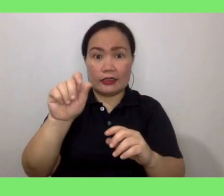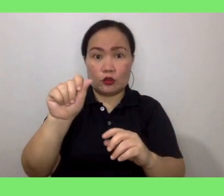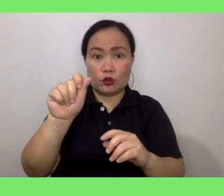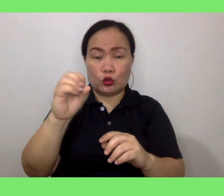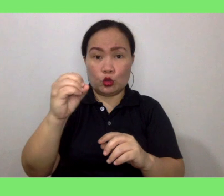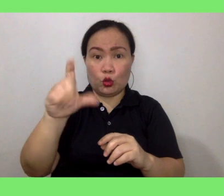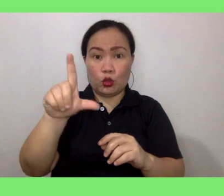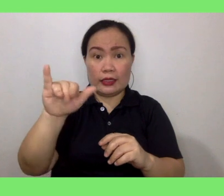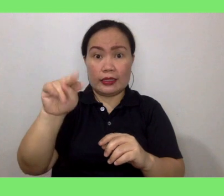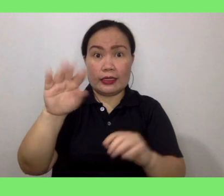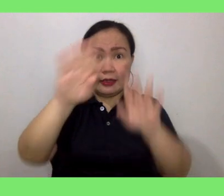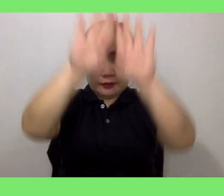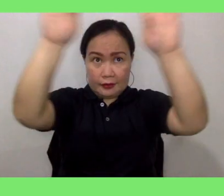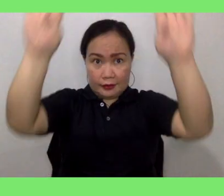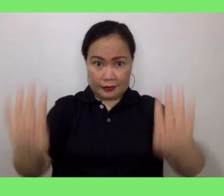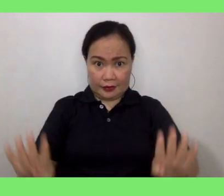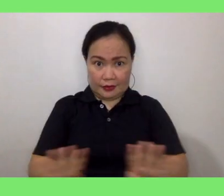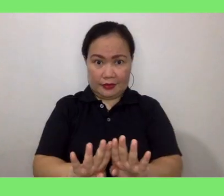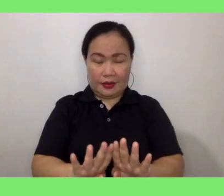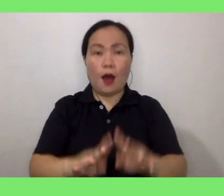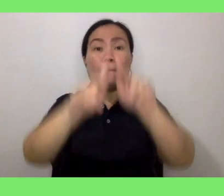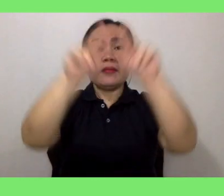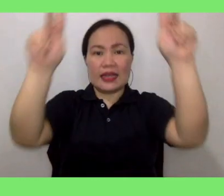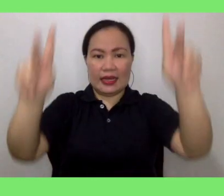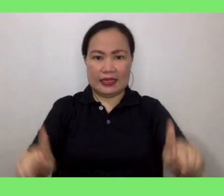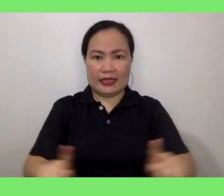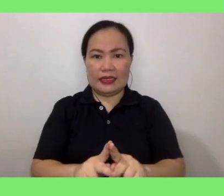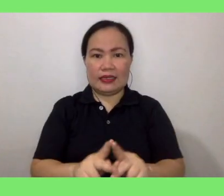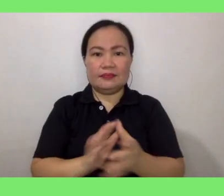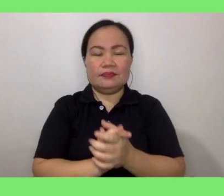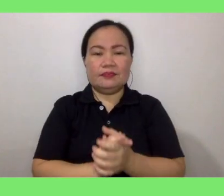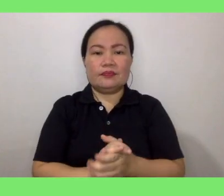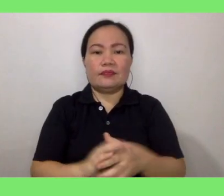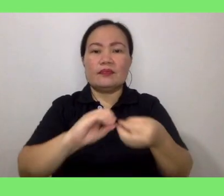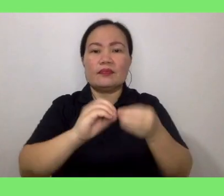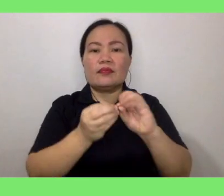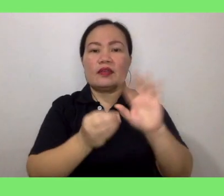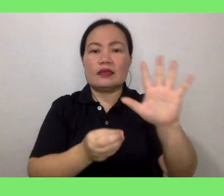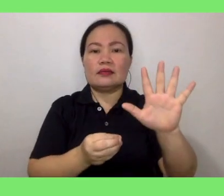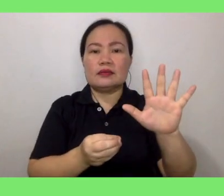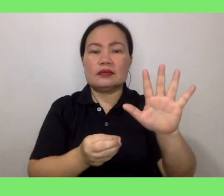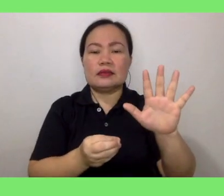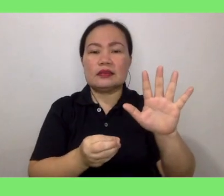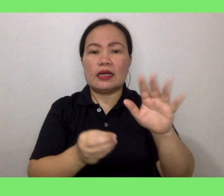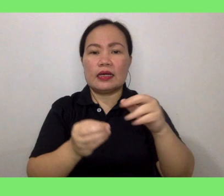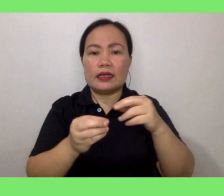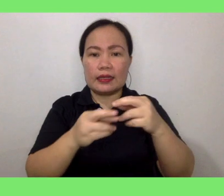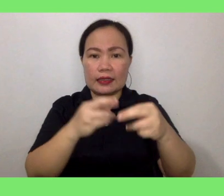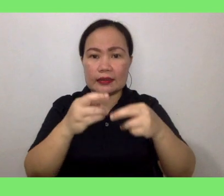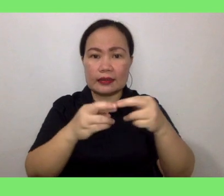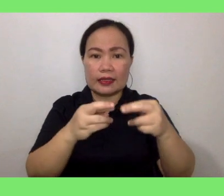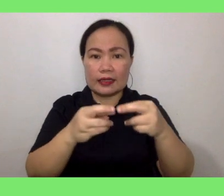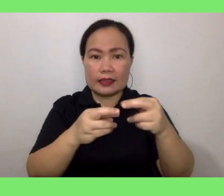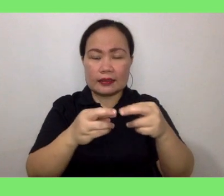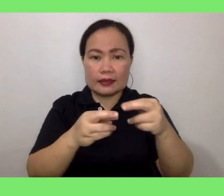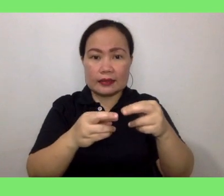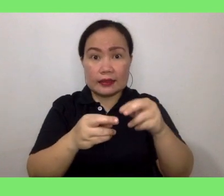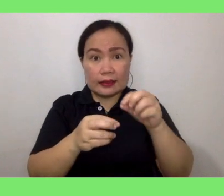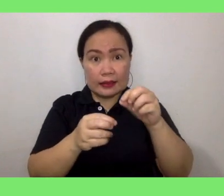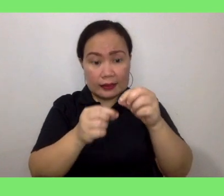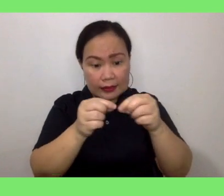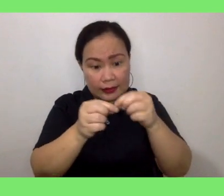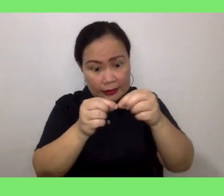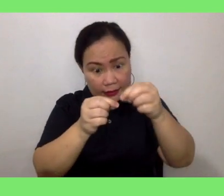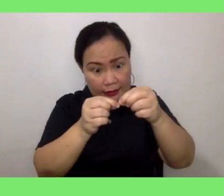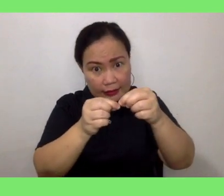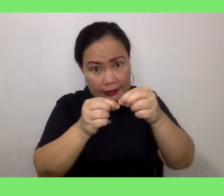whole cartolina, that is a plane. And then, a knot on a piece of thread. Okay, pag sinabi